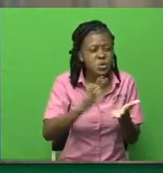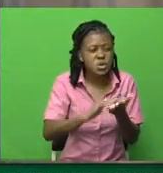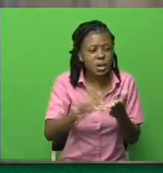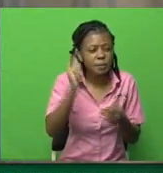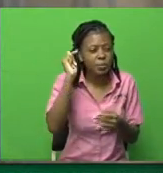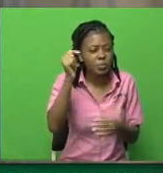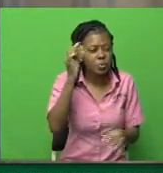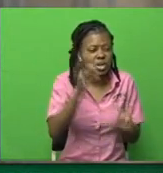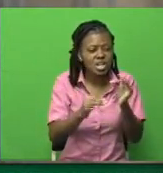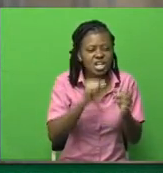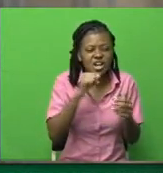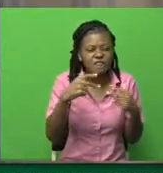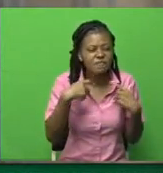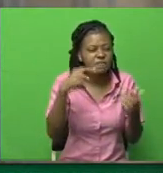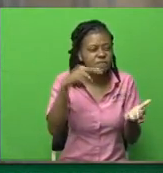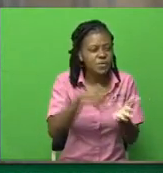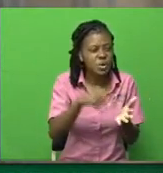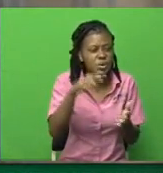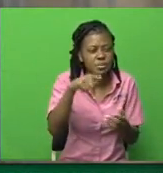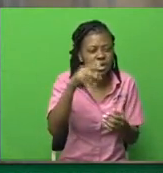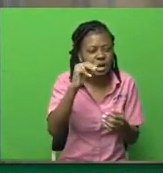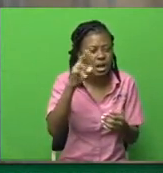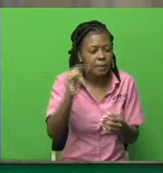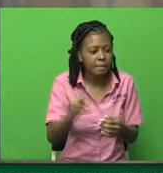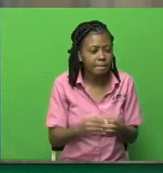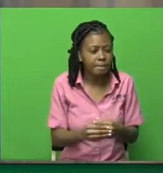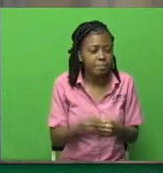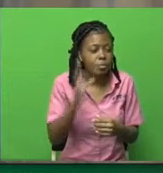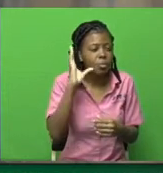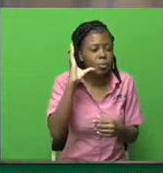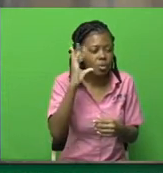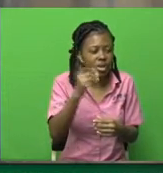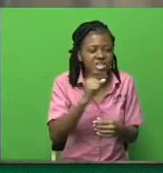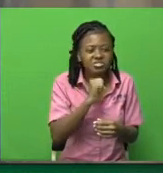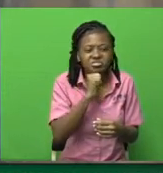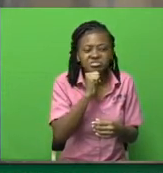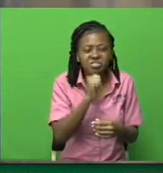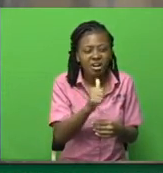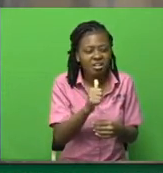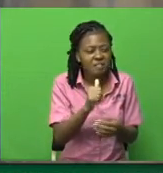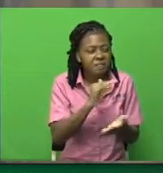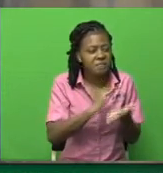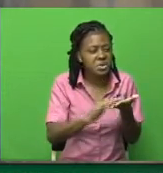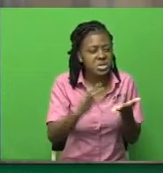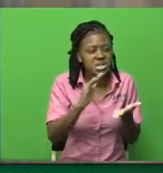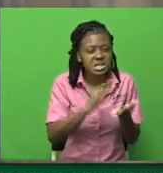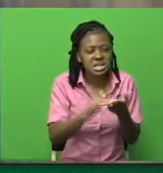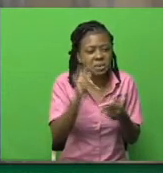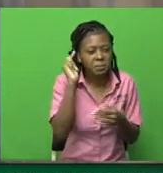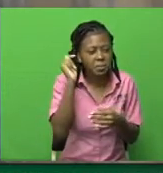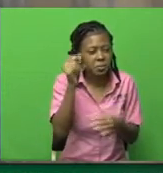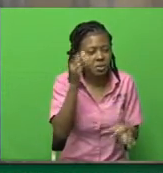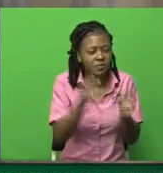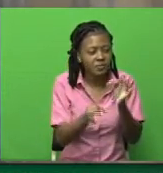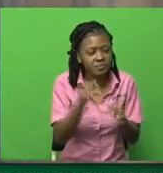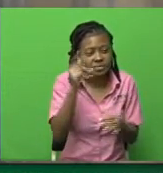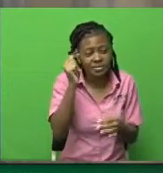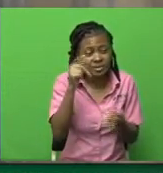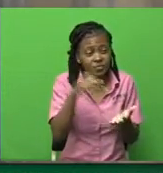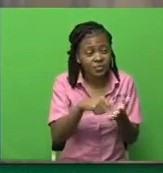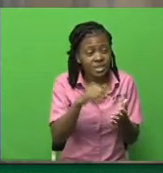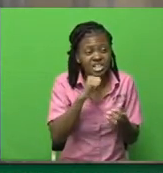m they will never forget Tobago if they do not vote never forgive if they vote pnm